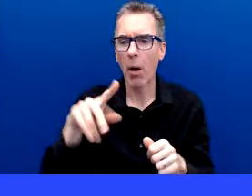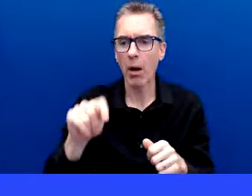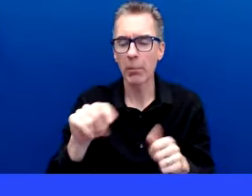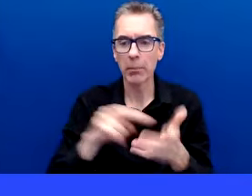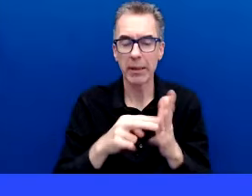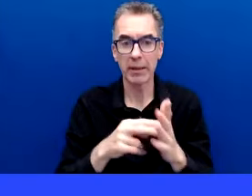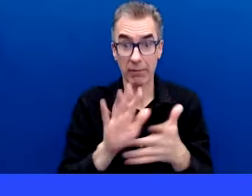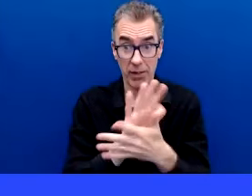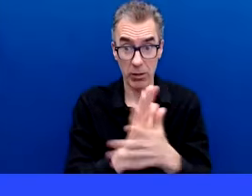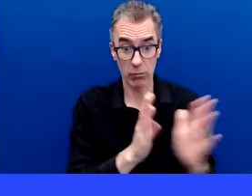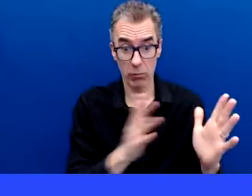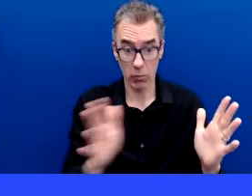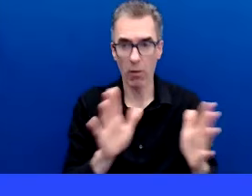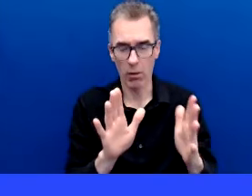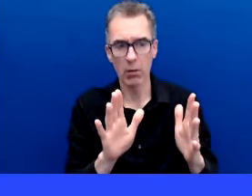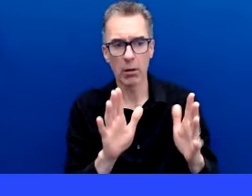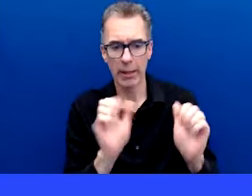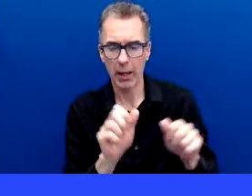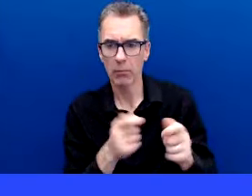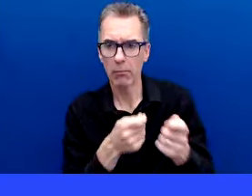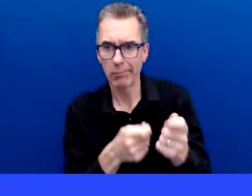videos participatory and interactive.